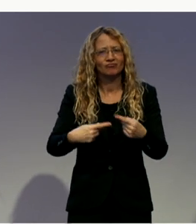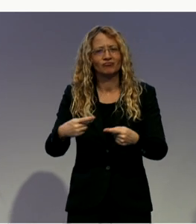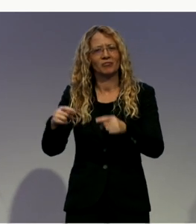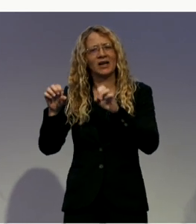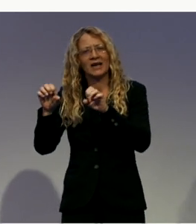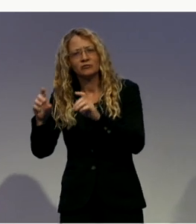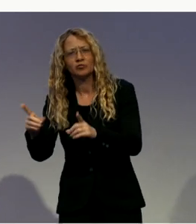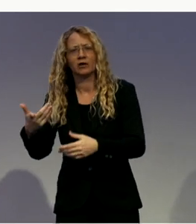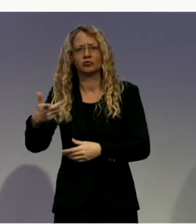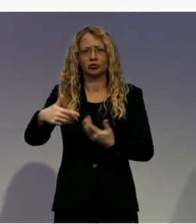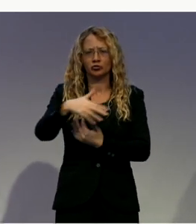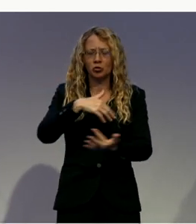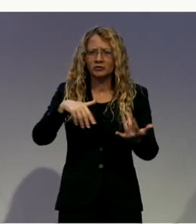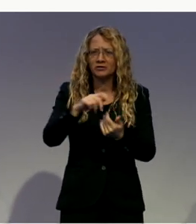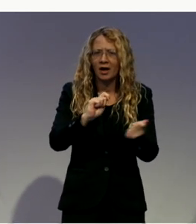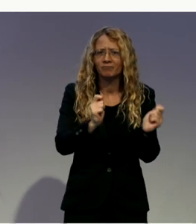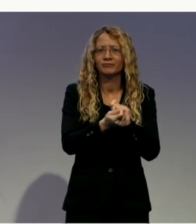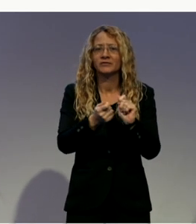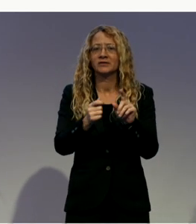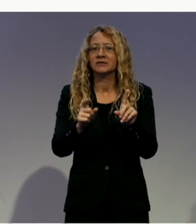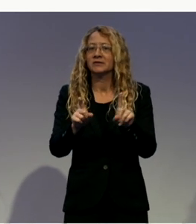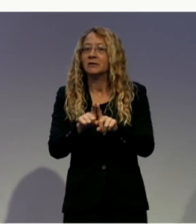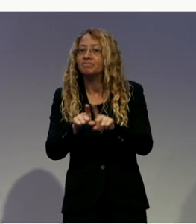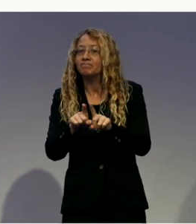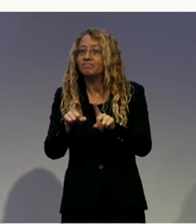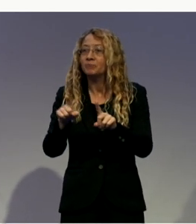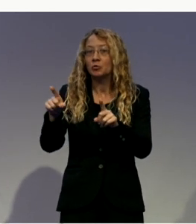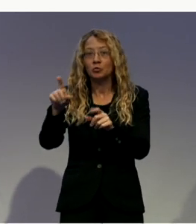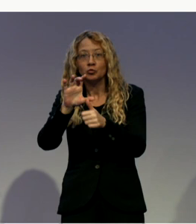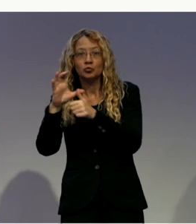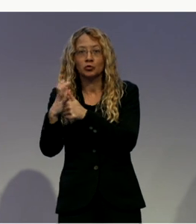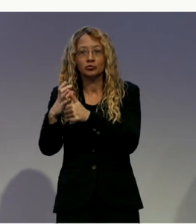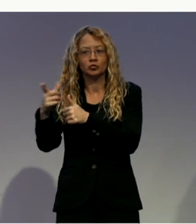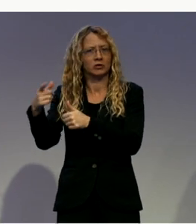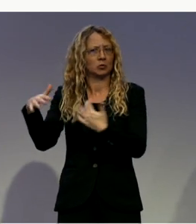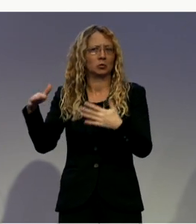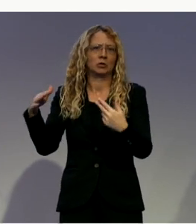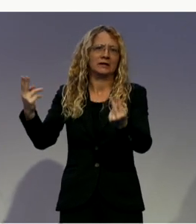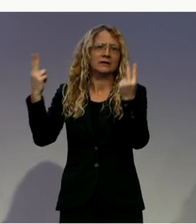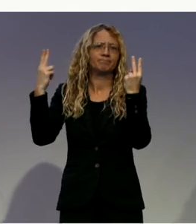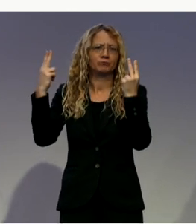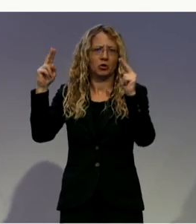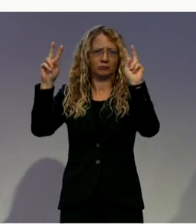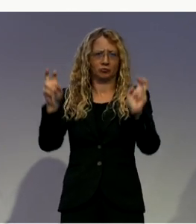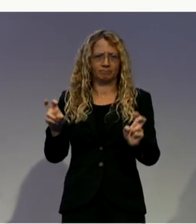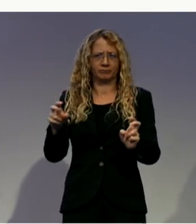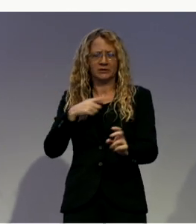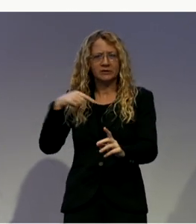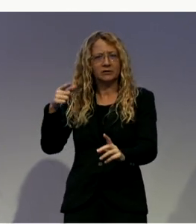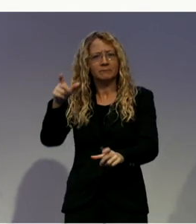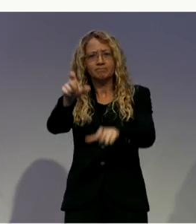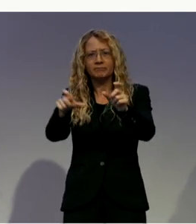arts and culture are our main areas in focus. Our target groups include people with